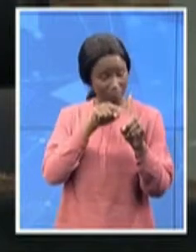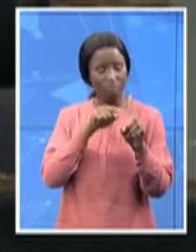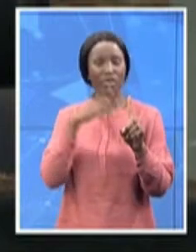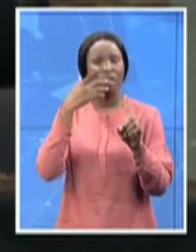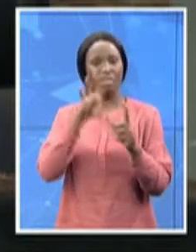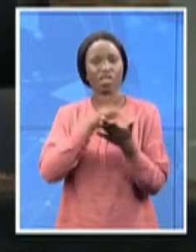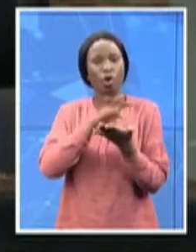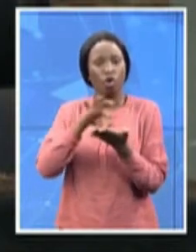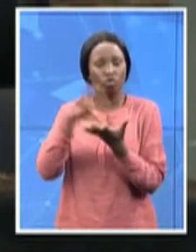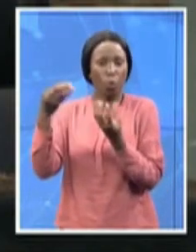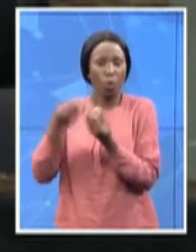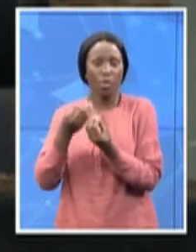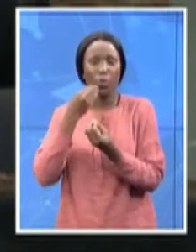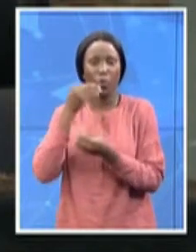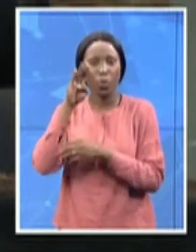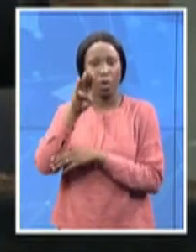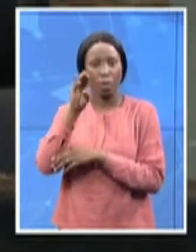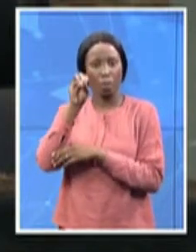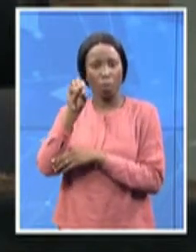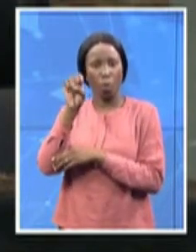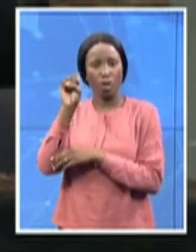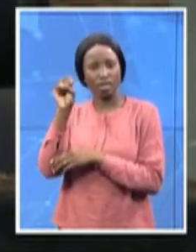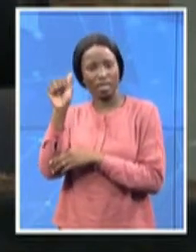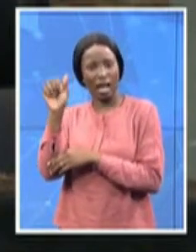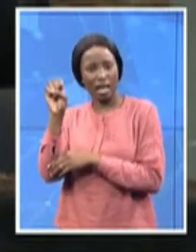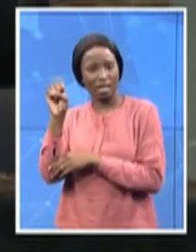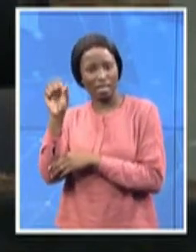president himself had seen.